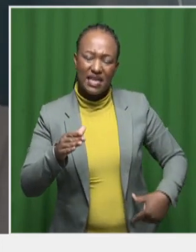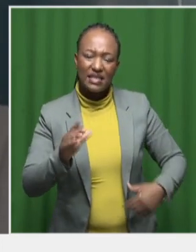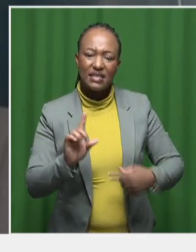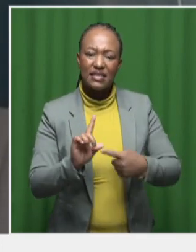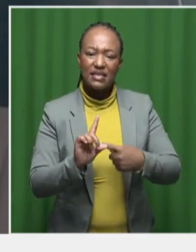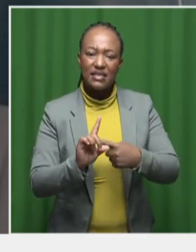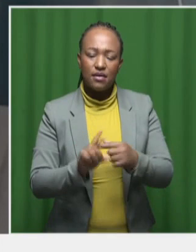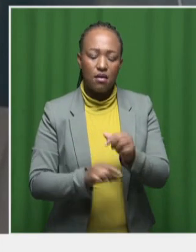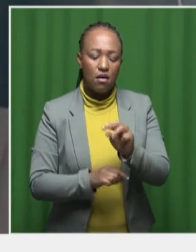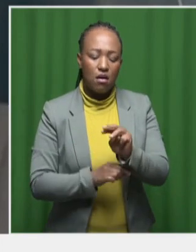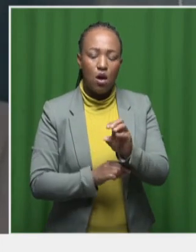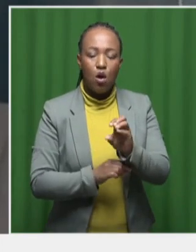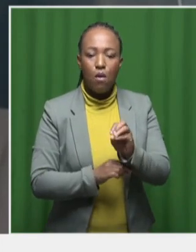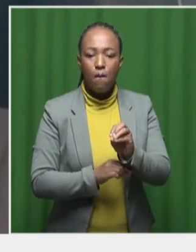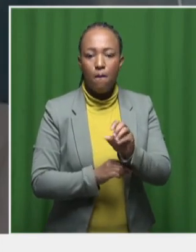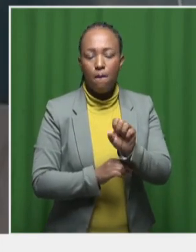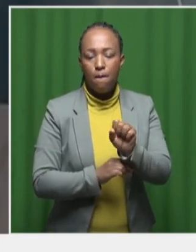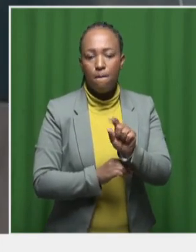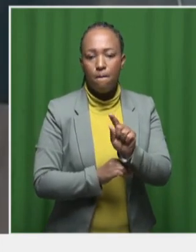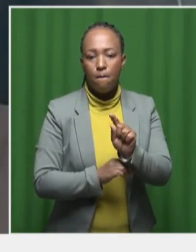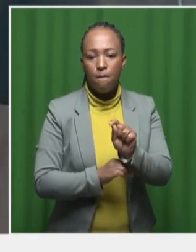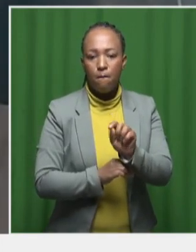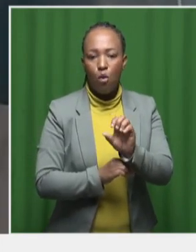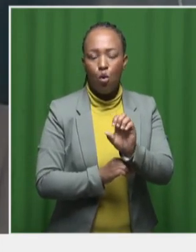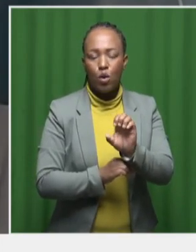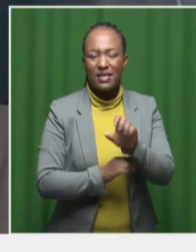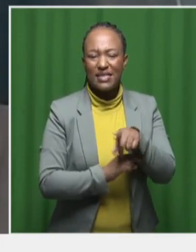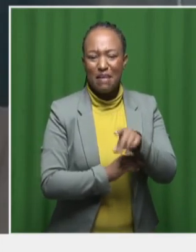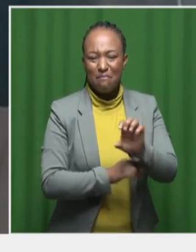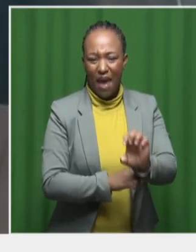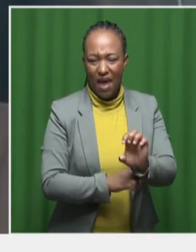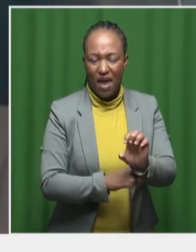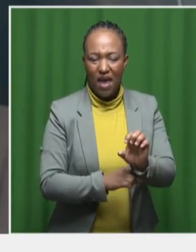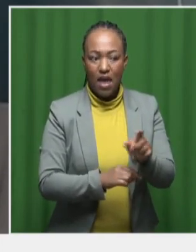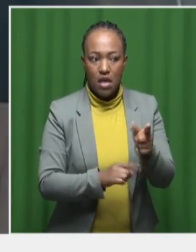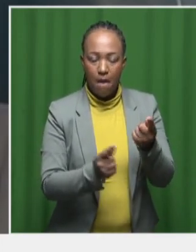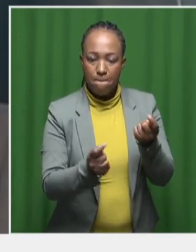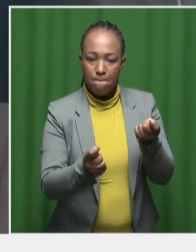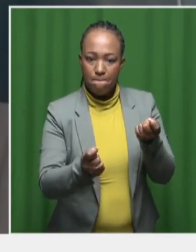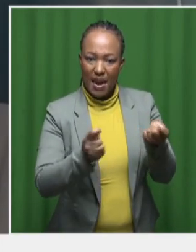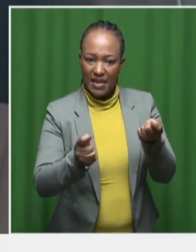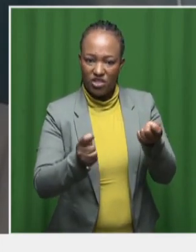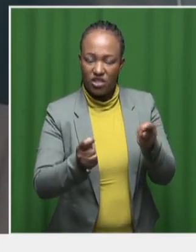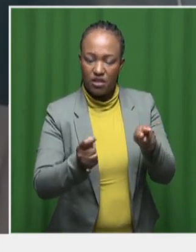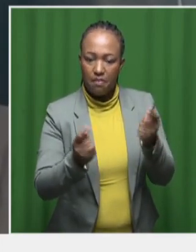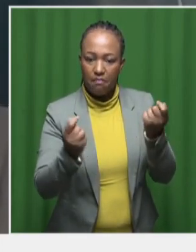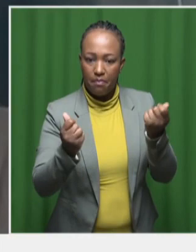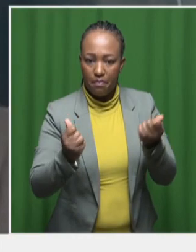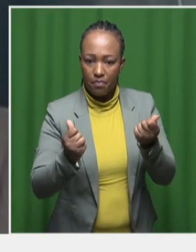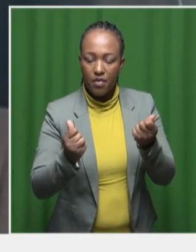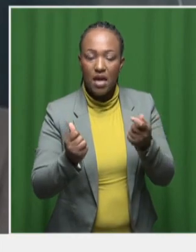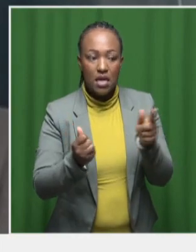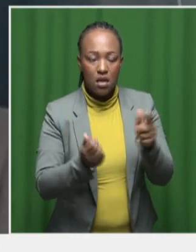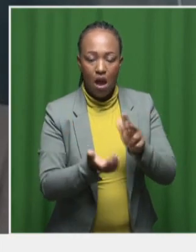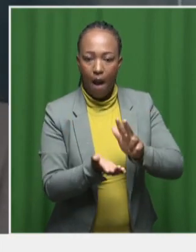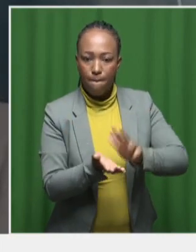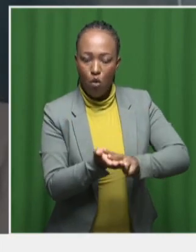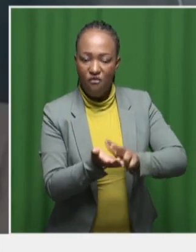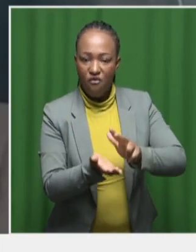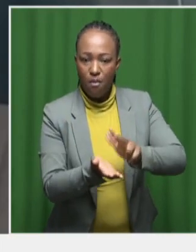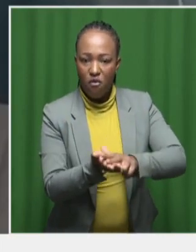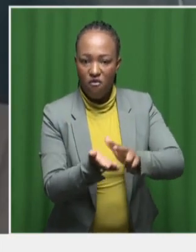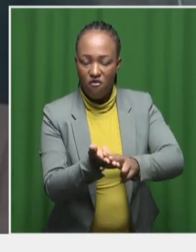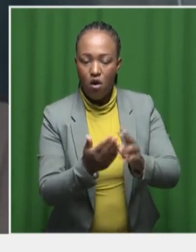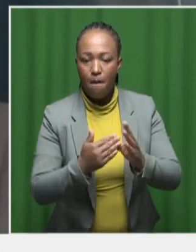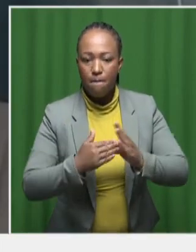foundation, which was managing all these requests and also approving the request from the members of the public. So as